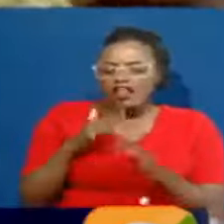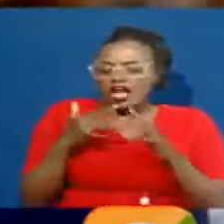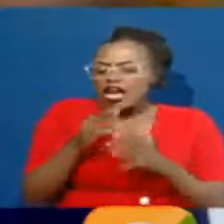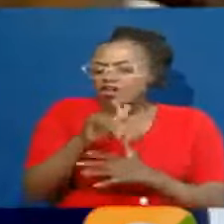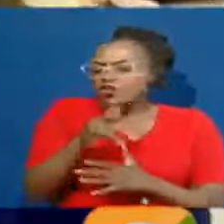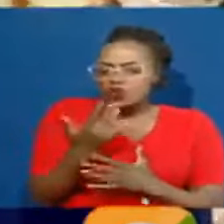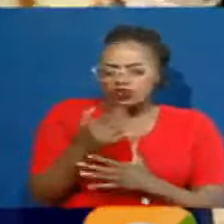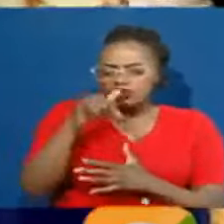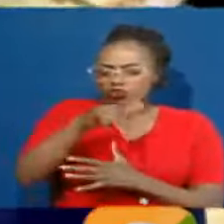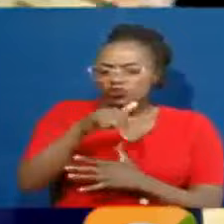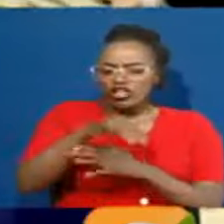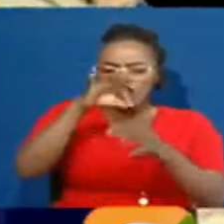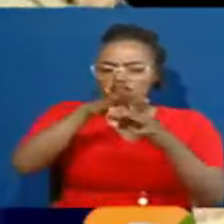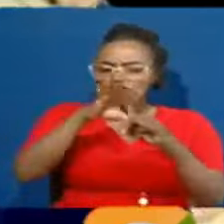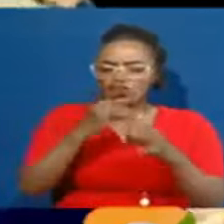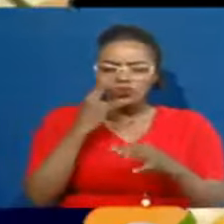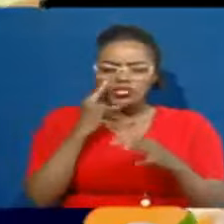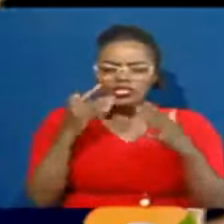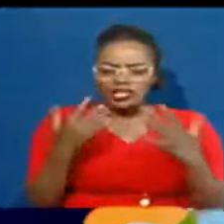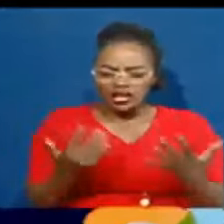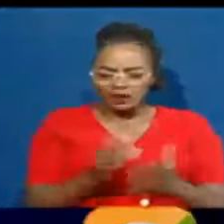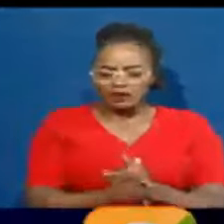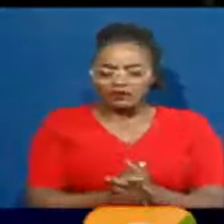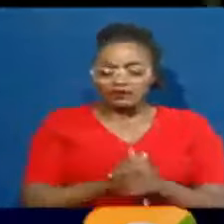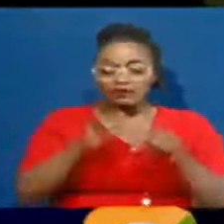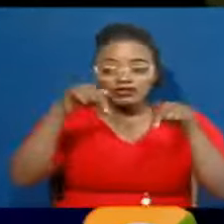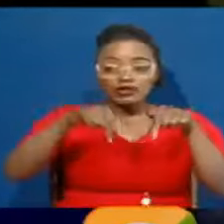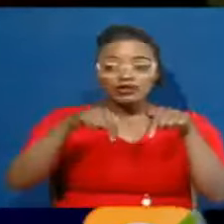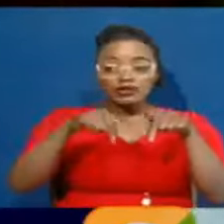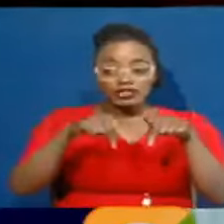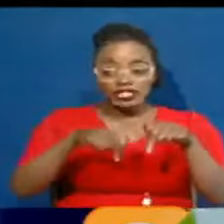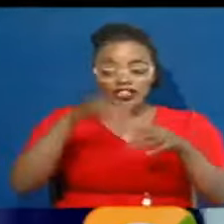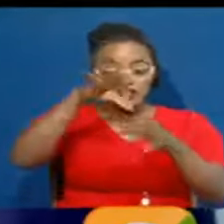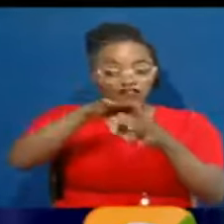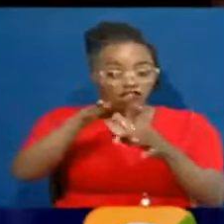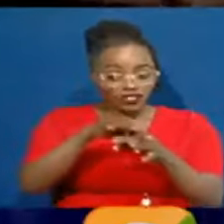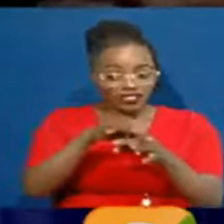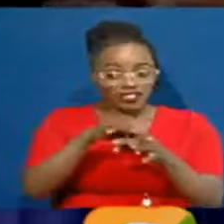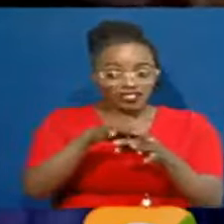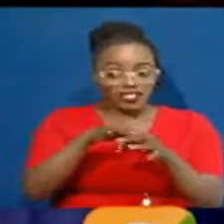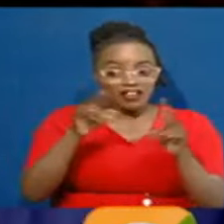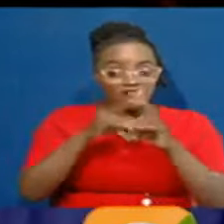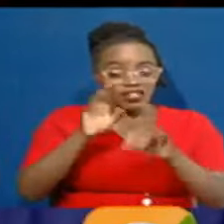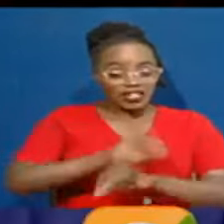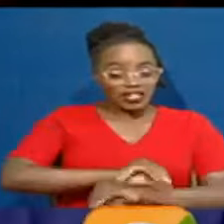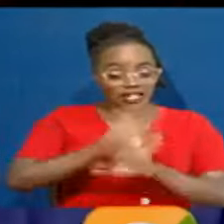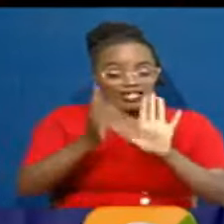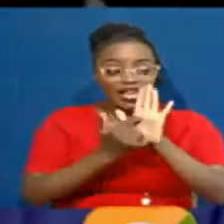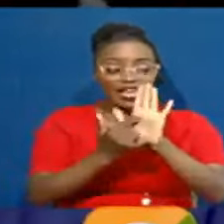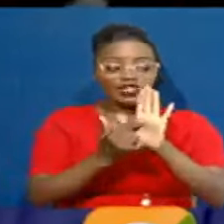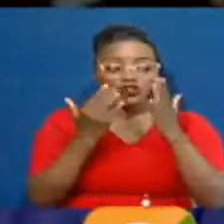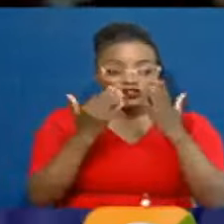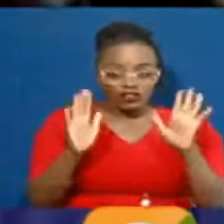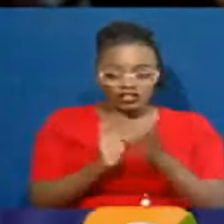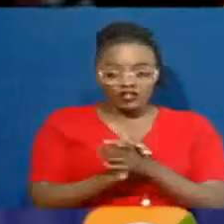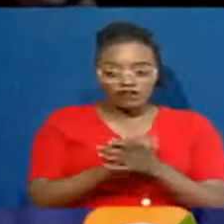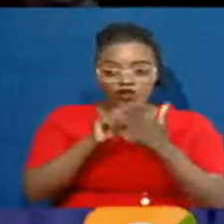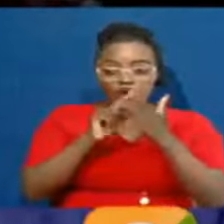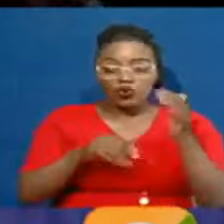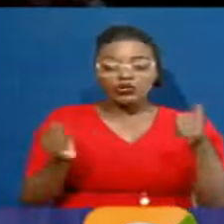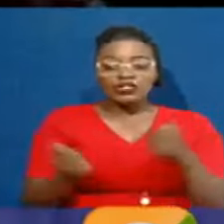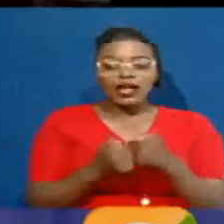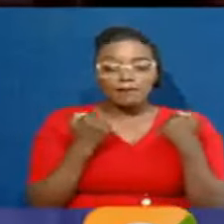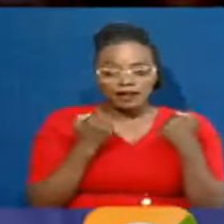do you take of today's vote? Today's vote was a very clear indication of what was going